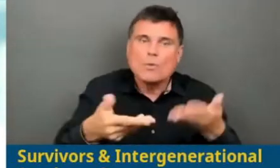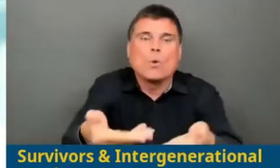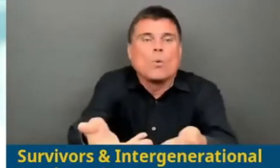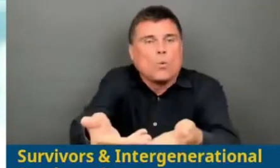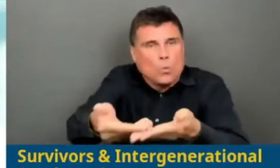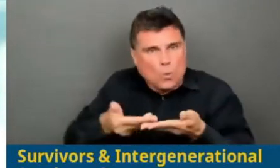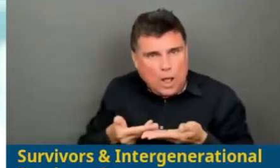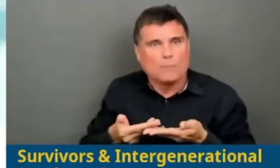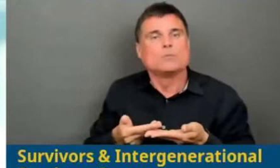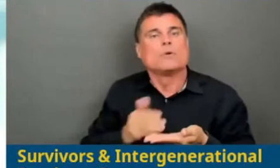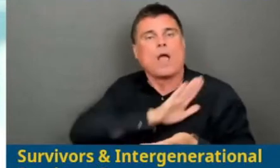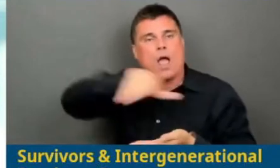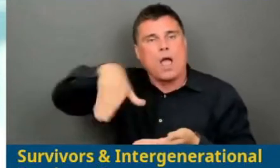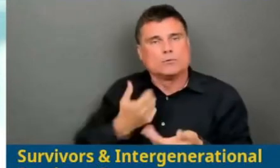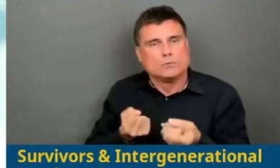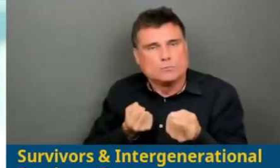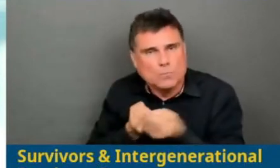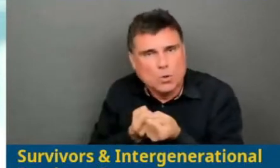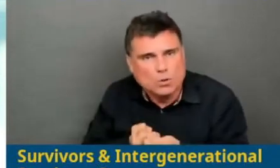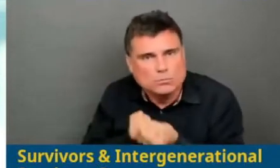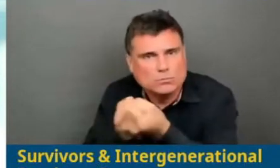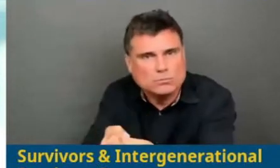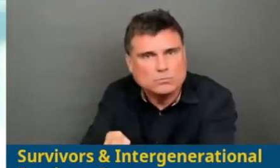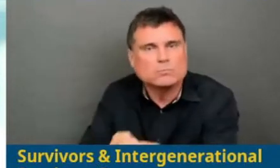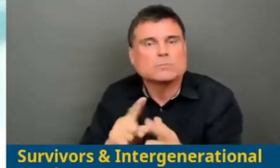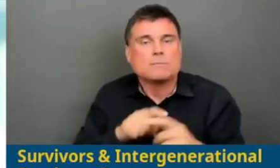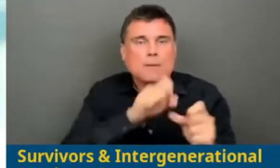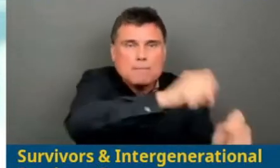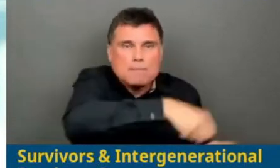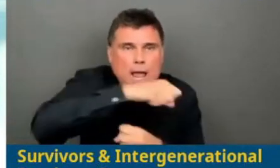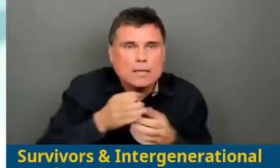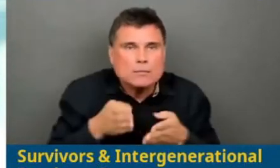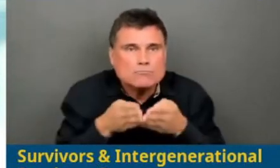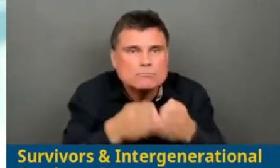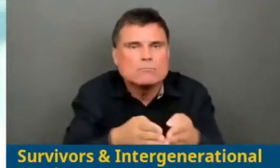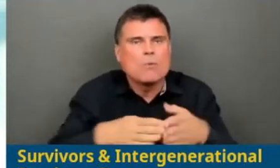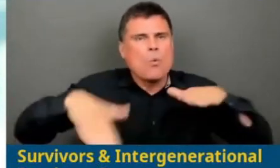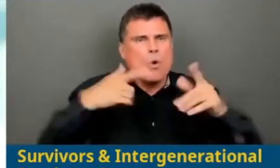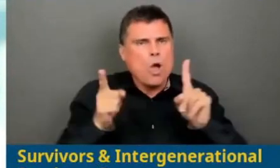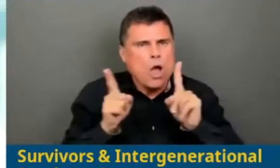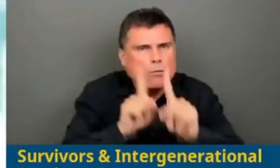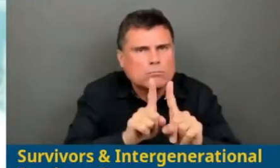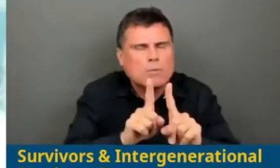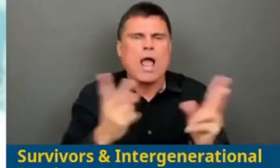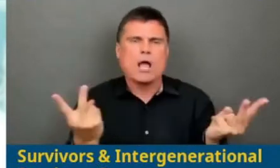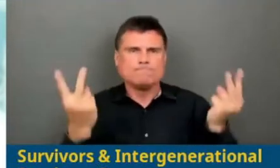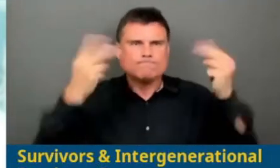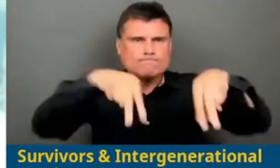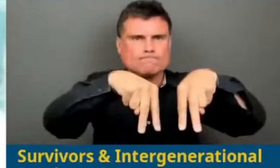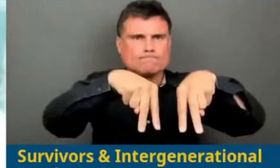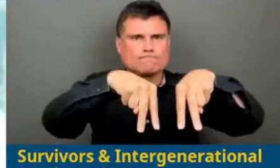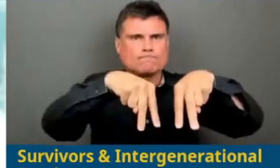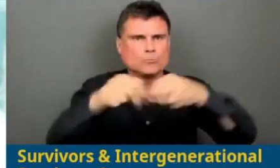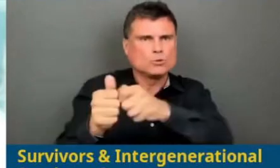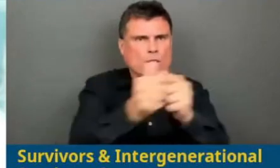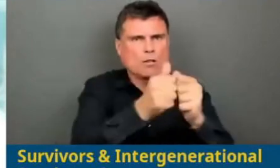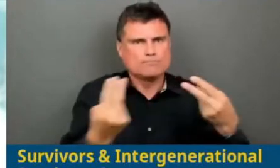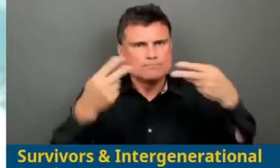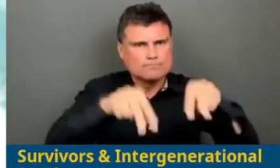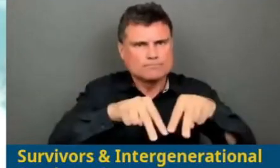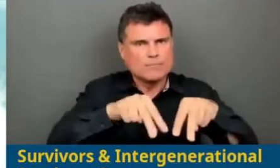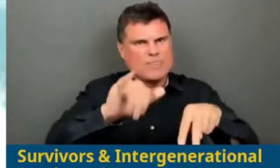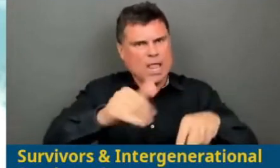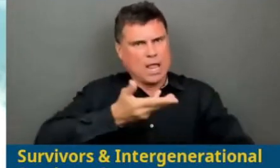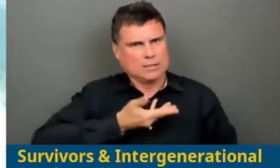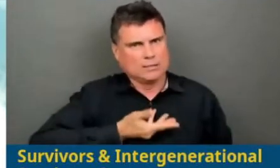said, walk with them, paddle with them, march with them, stand up, fight with them, that is the invitation we have for British